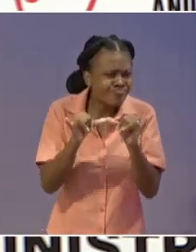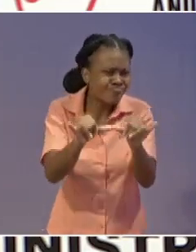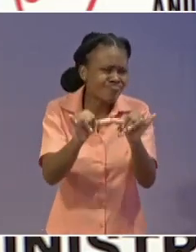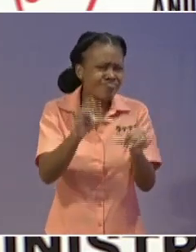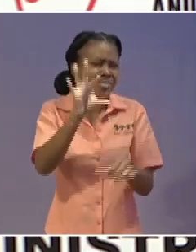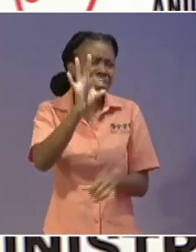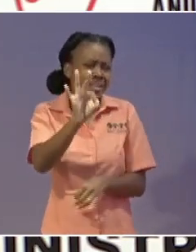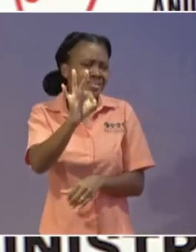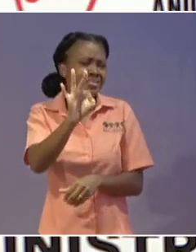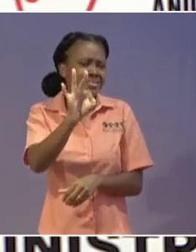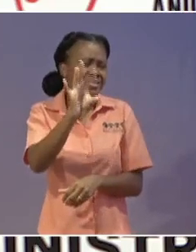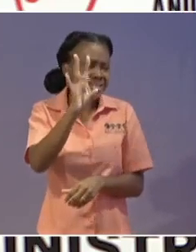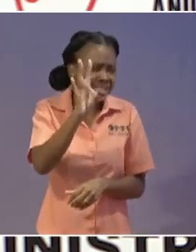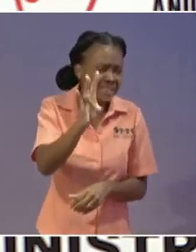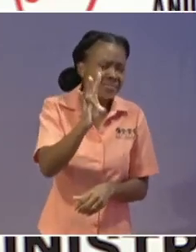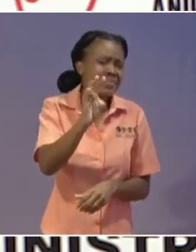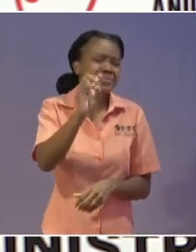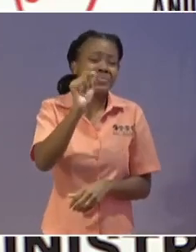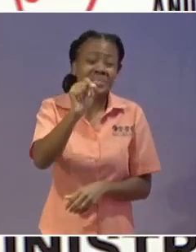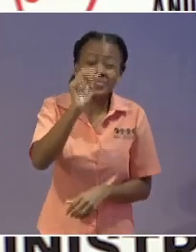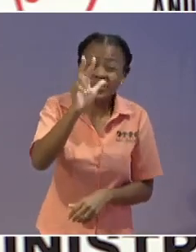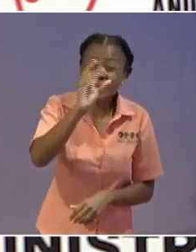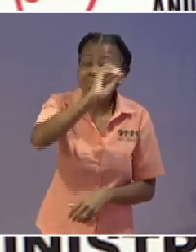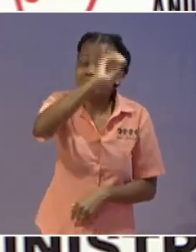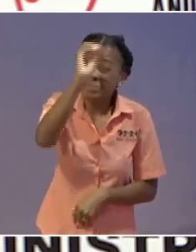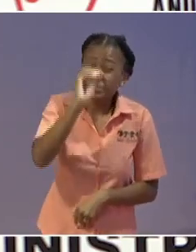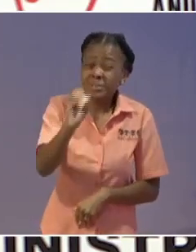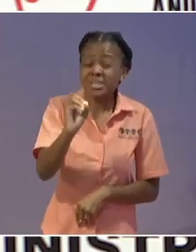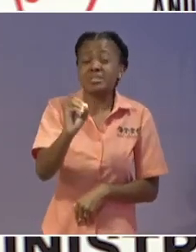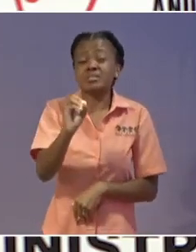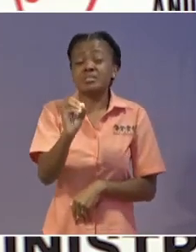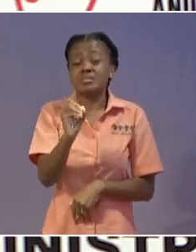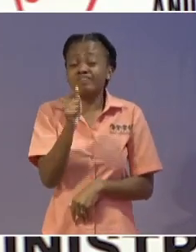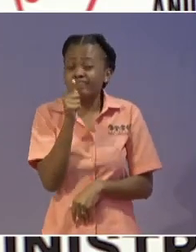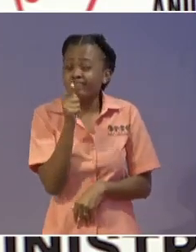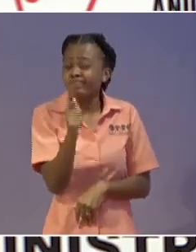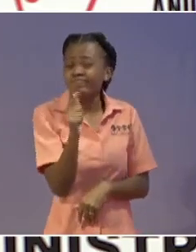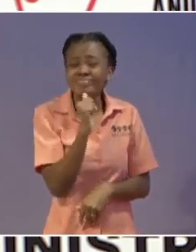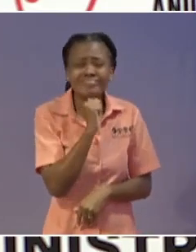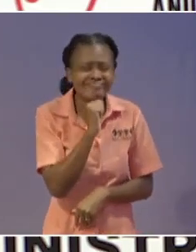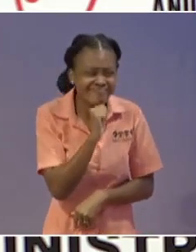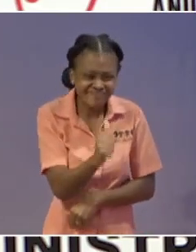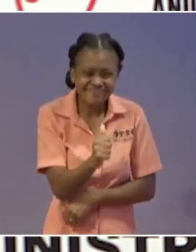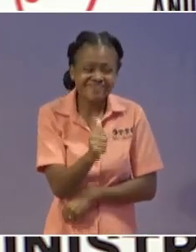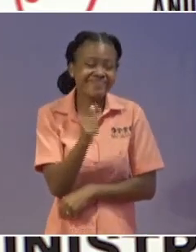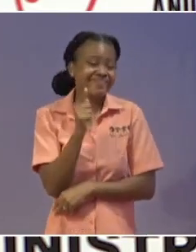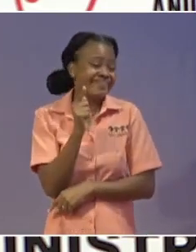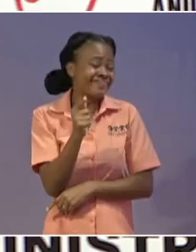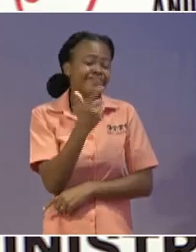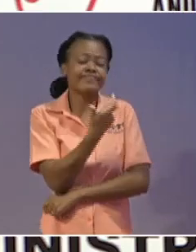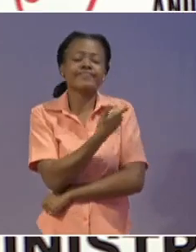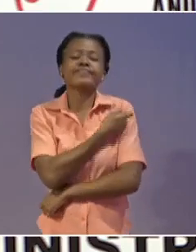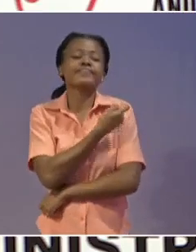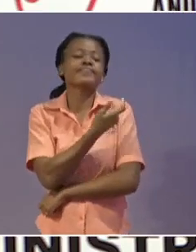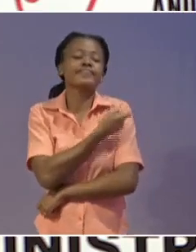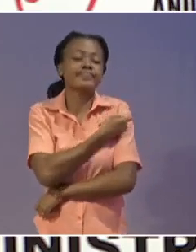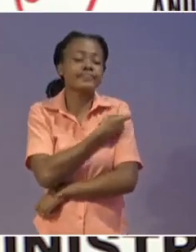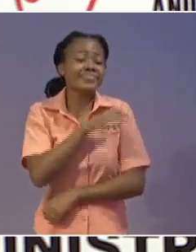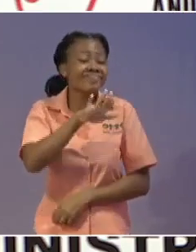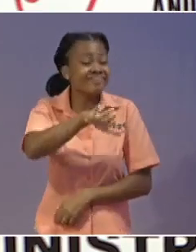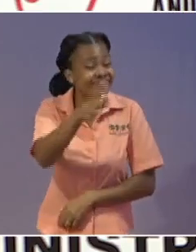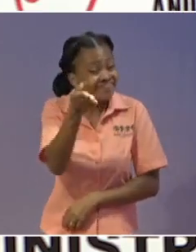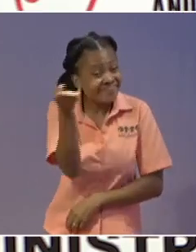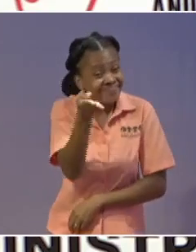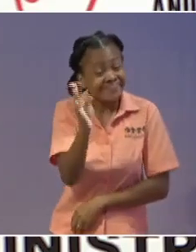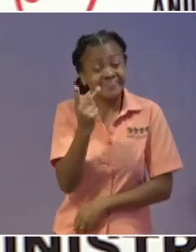fully vaccinated. So that is a pertinent figure to keep an eye on. In terms of the second bit of your question, what you're asking